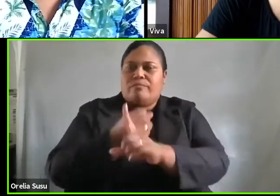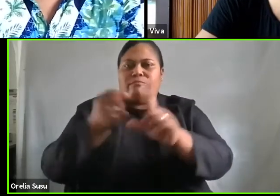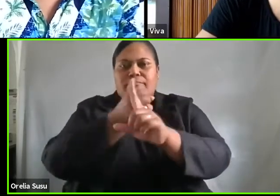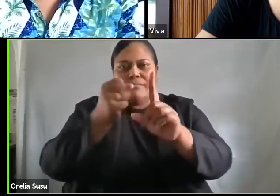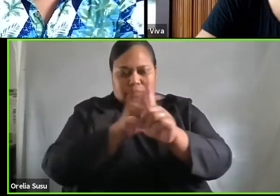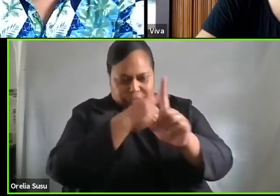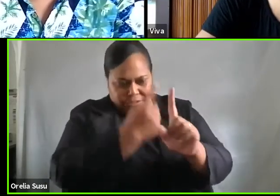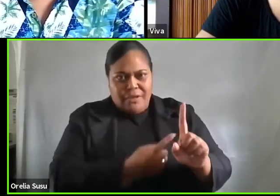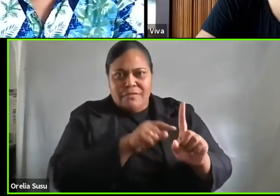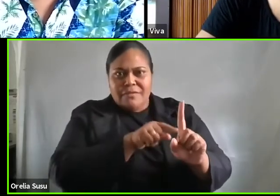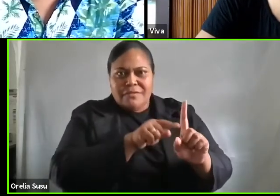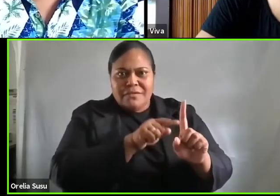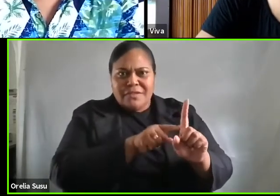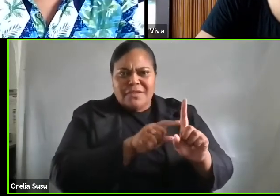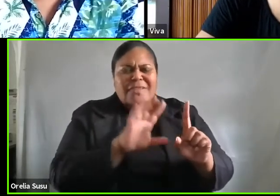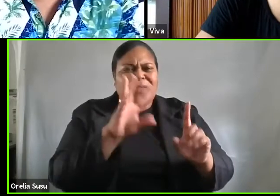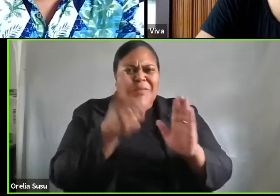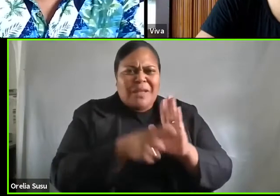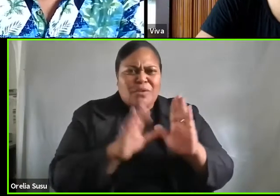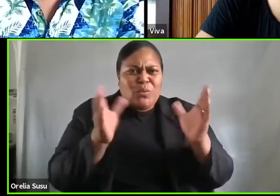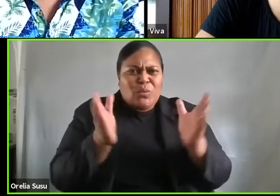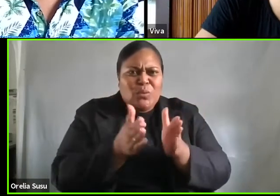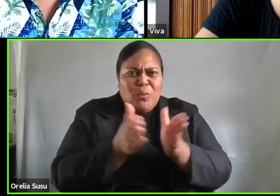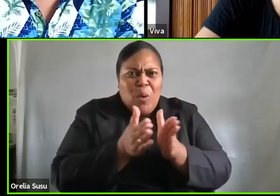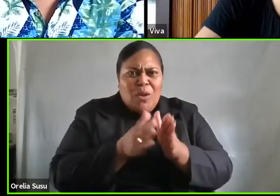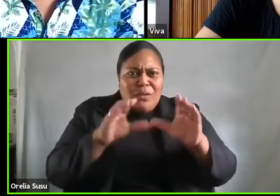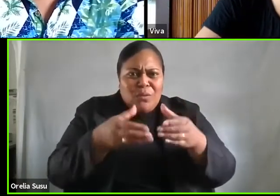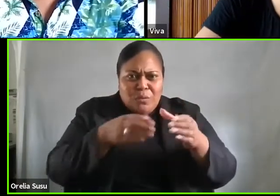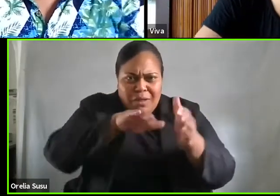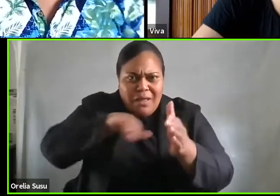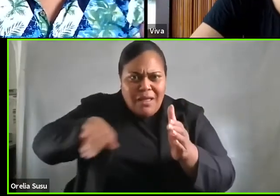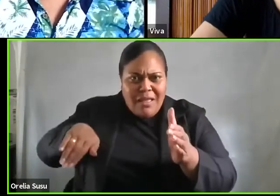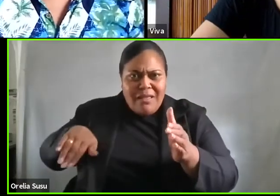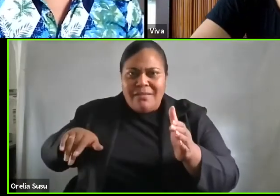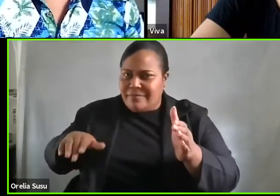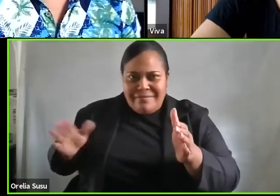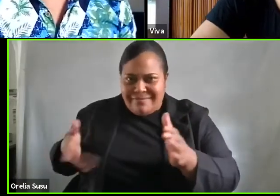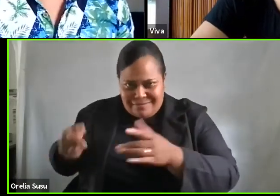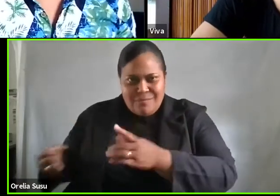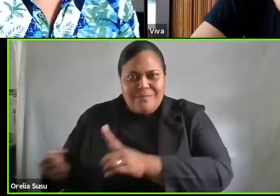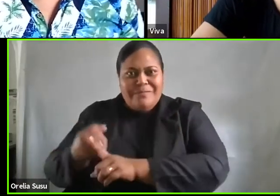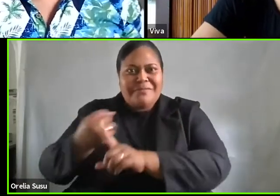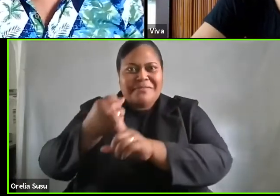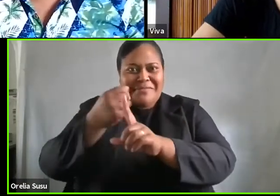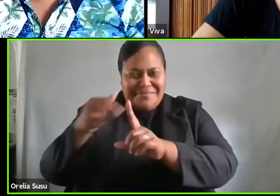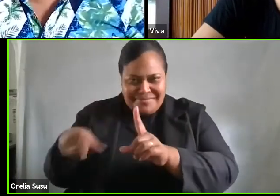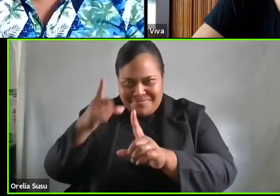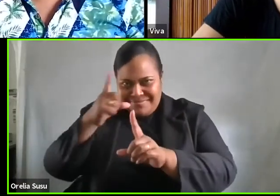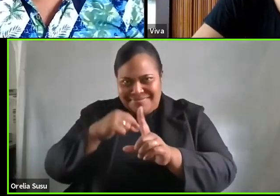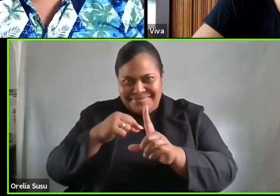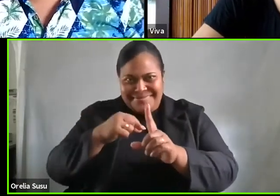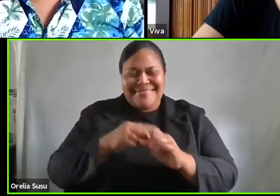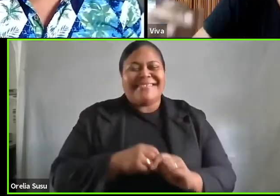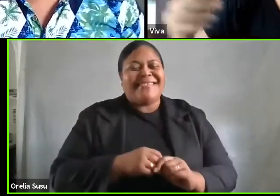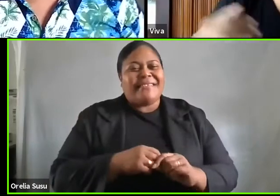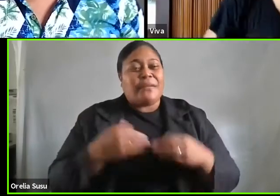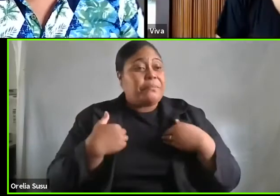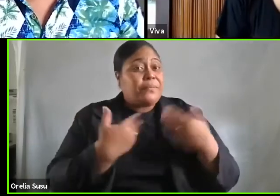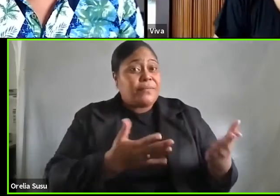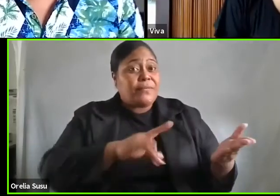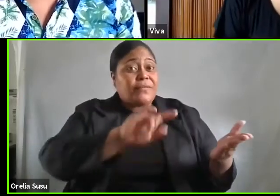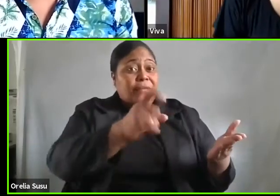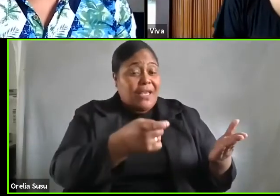of certain minority groups and other vulnerable groups and um i'm going to pass on to our next speaker who is viva uh